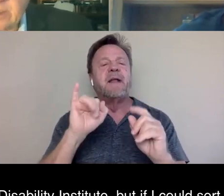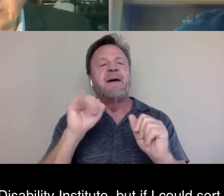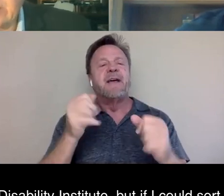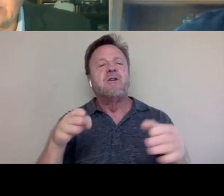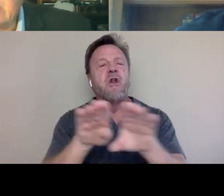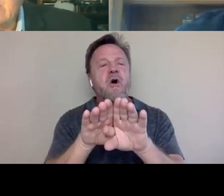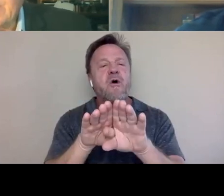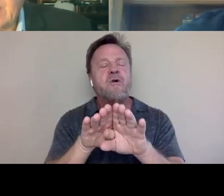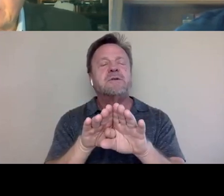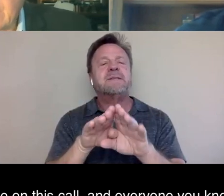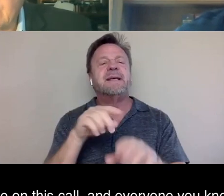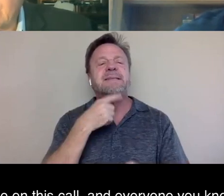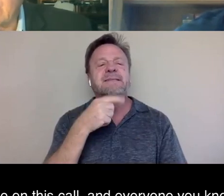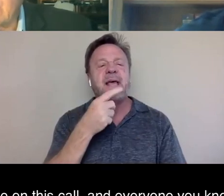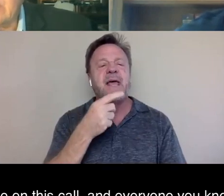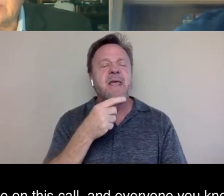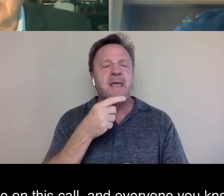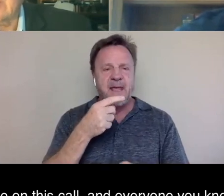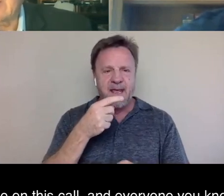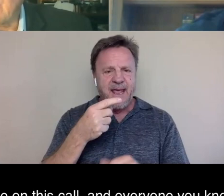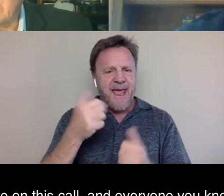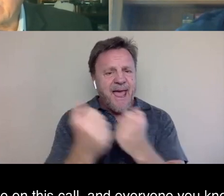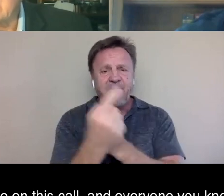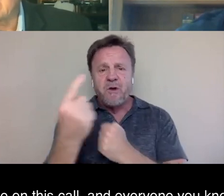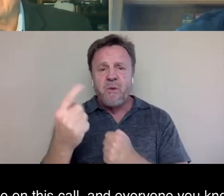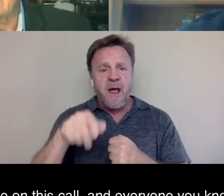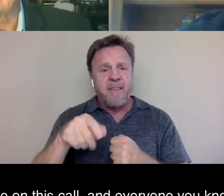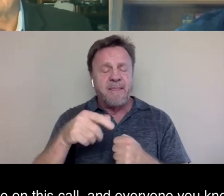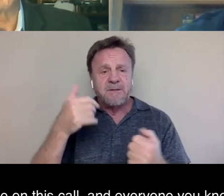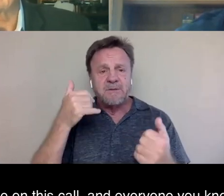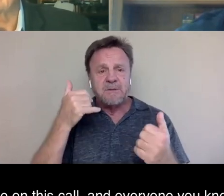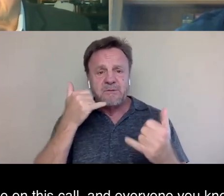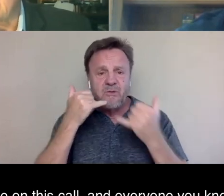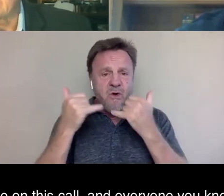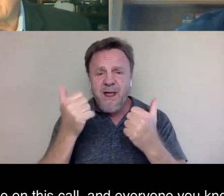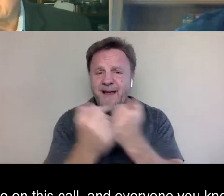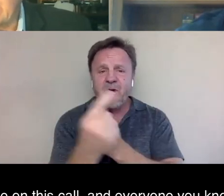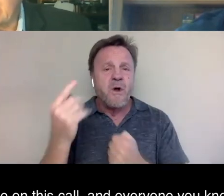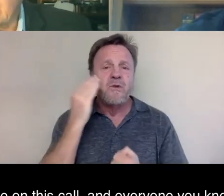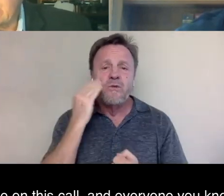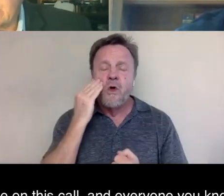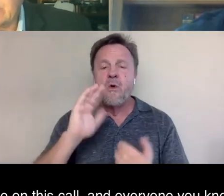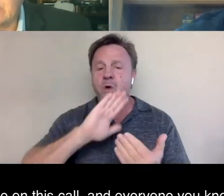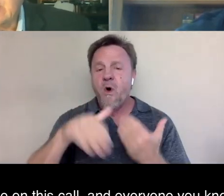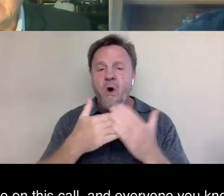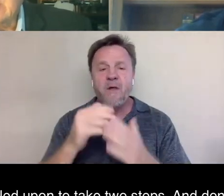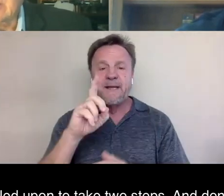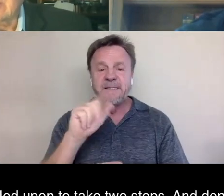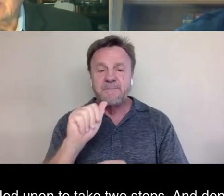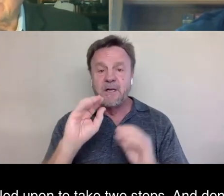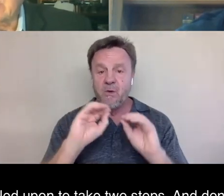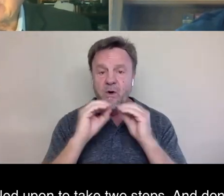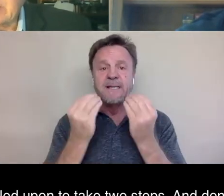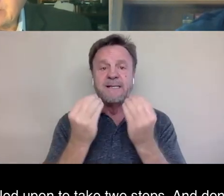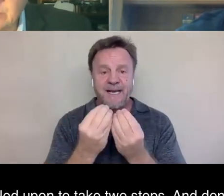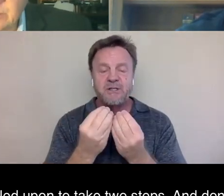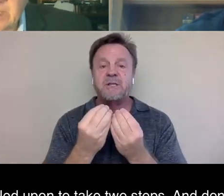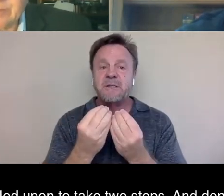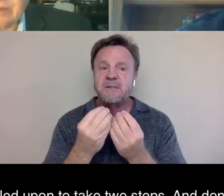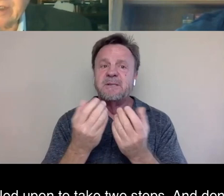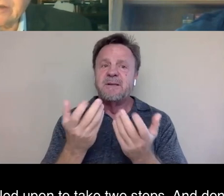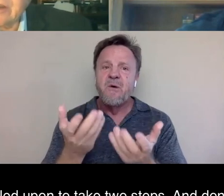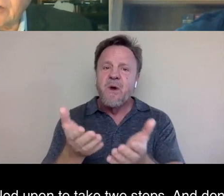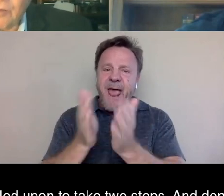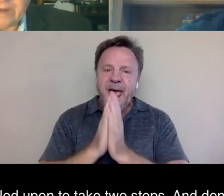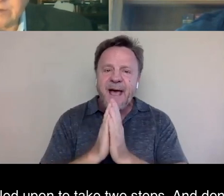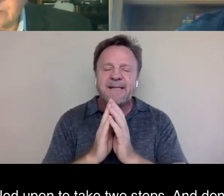what he said, and that is everyone on this call and everyone you know and everyone in all of the disability organizations are called upon to take two